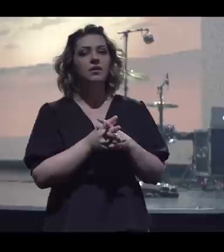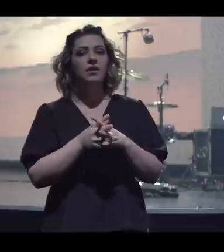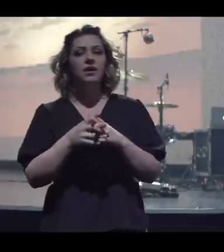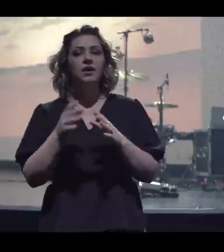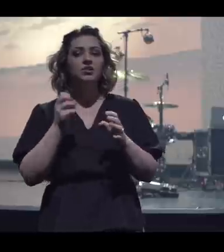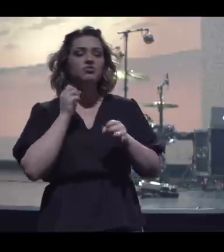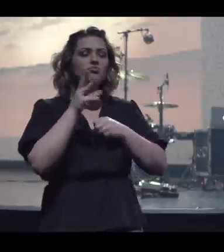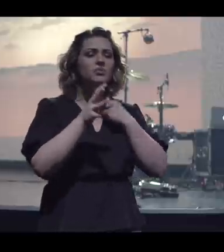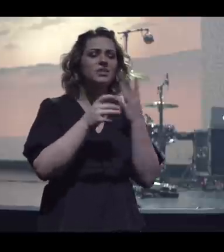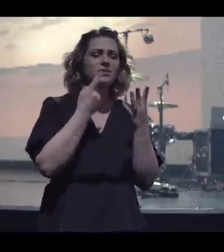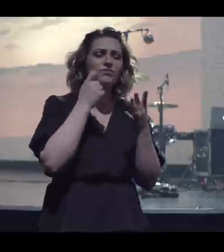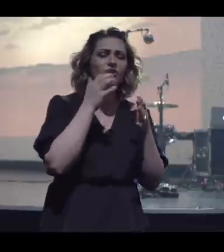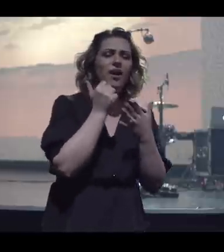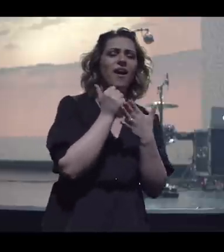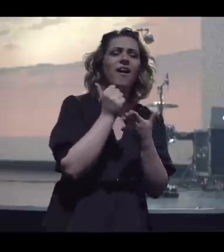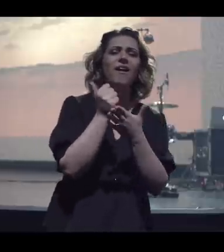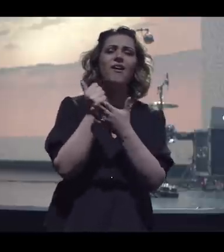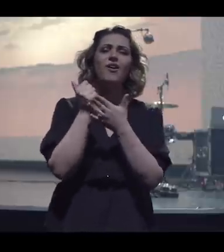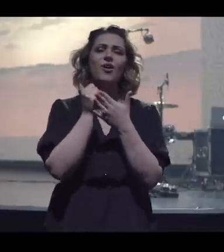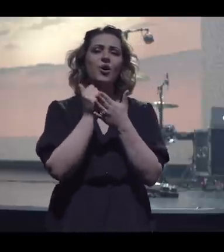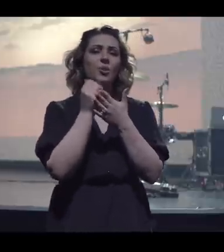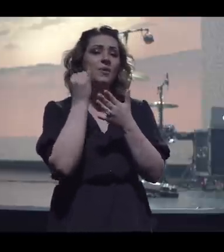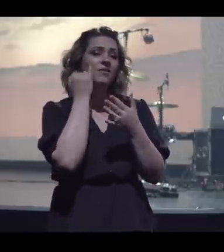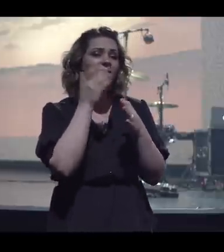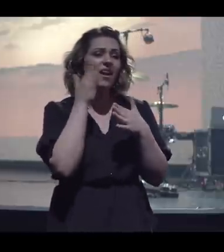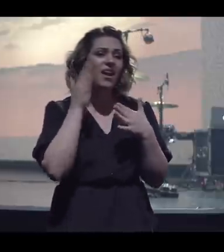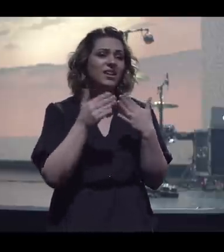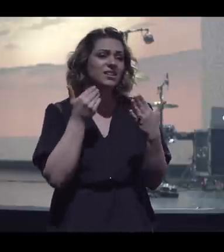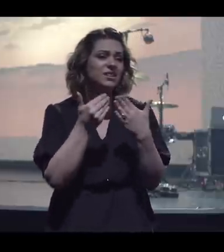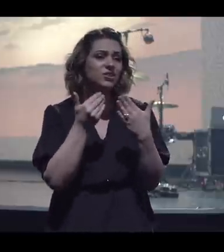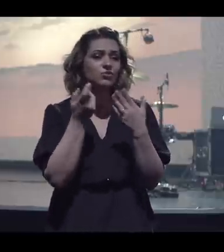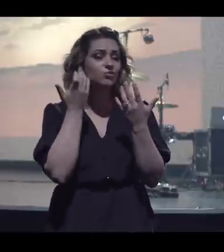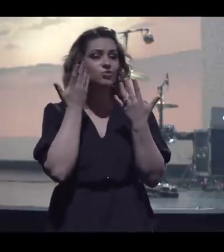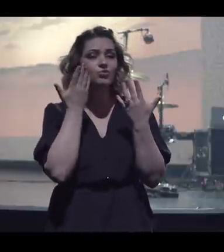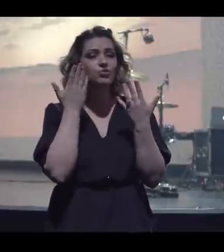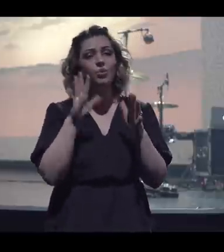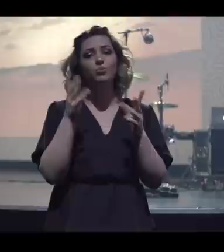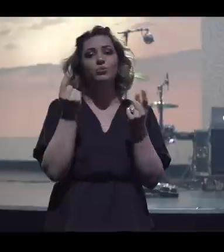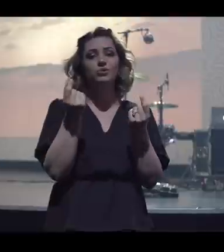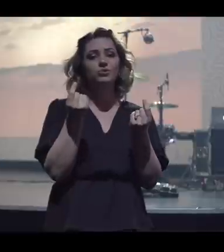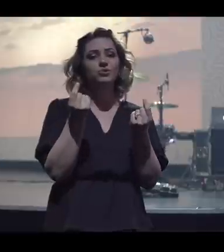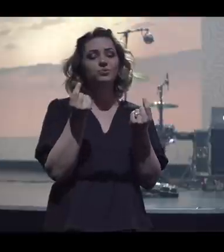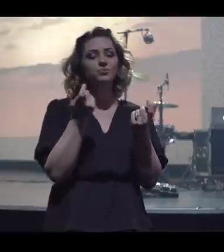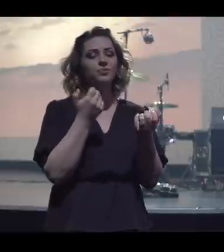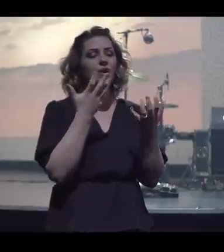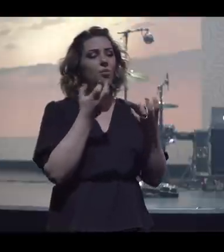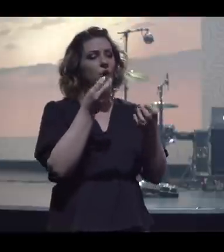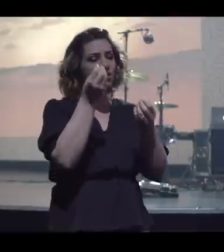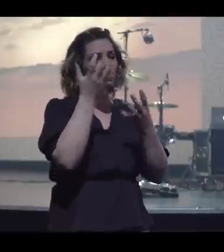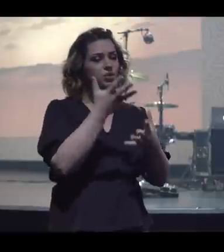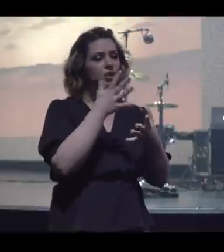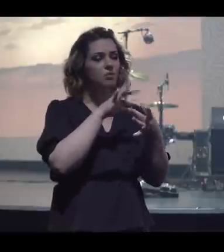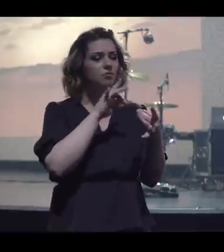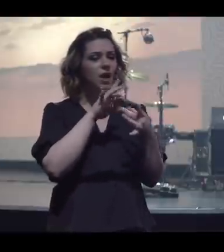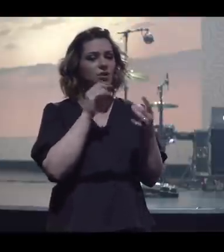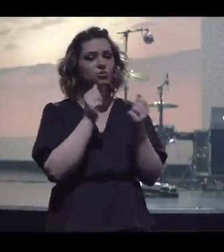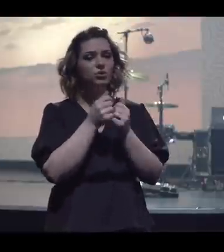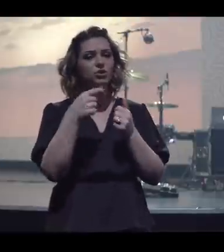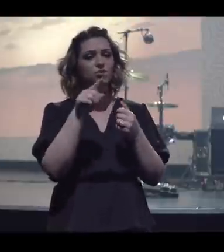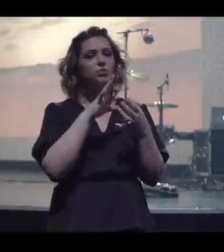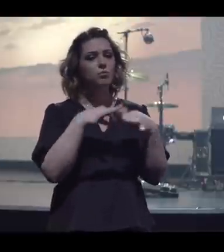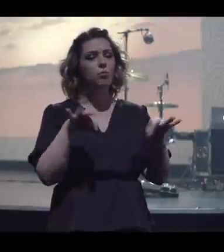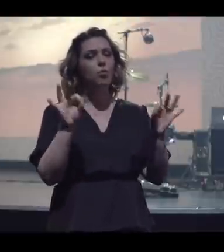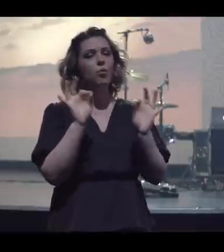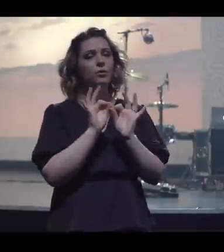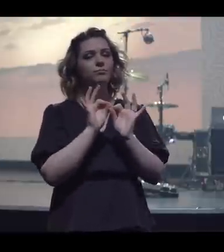I don't know what's gonna happen. And I wanna share a passage with you that is so important because some people think, well, I'm